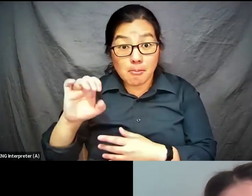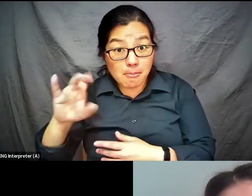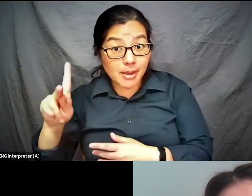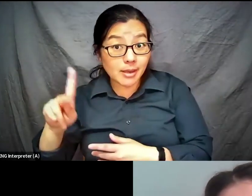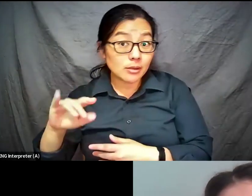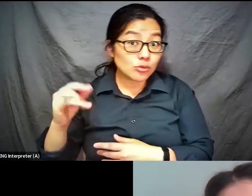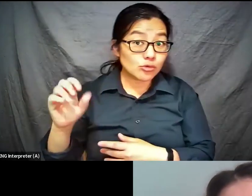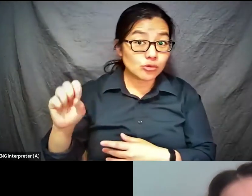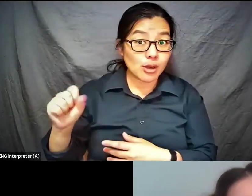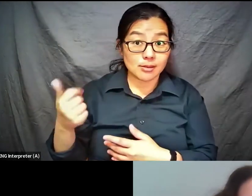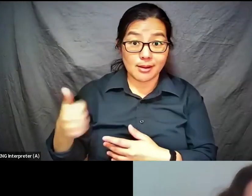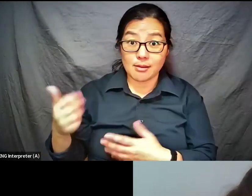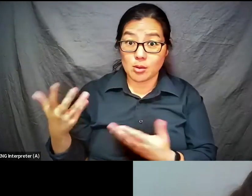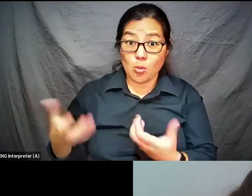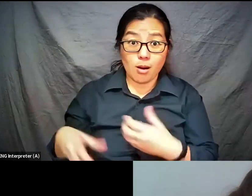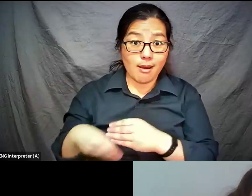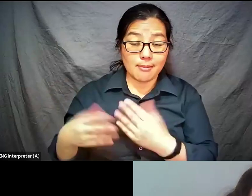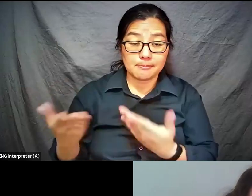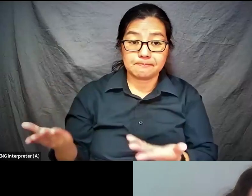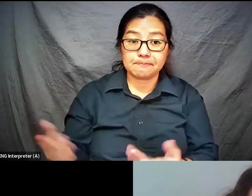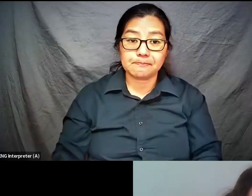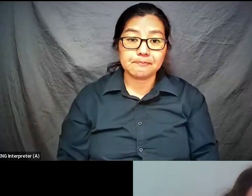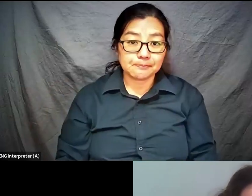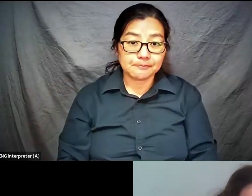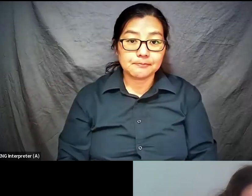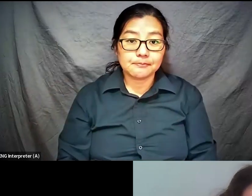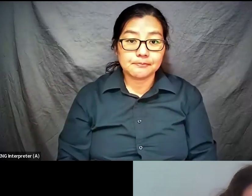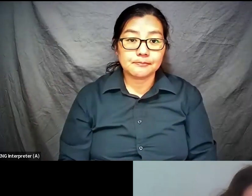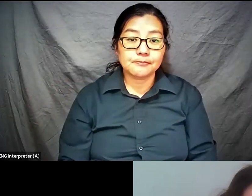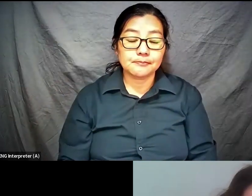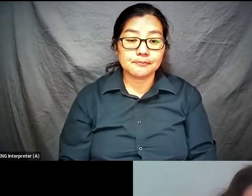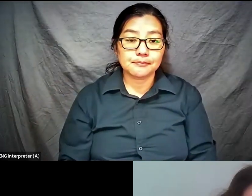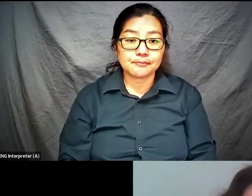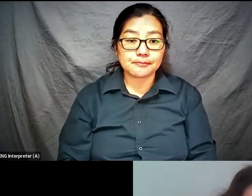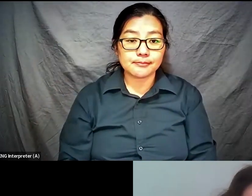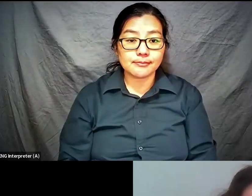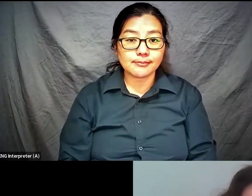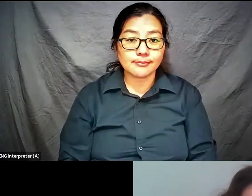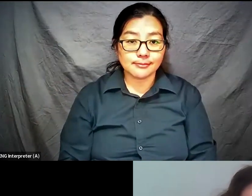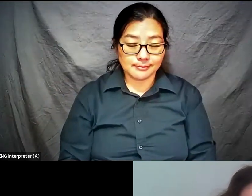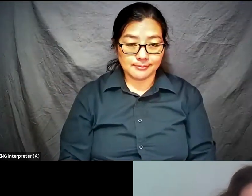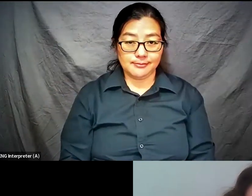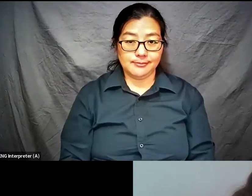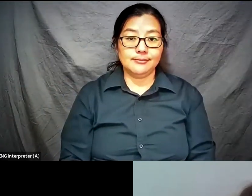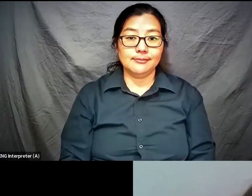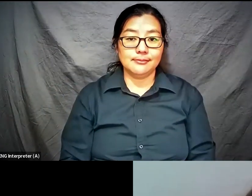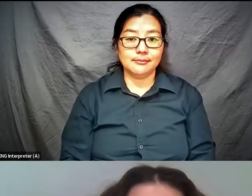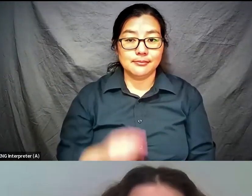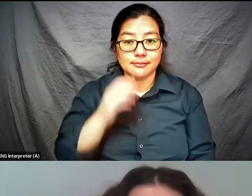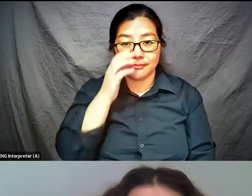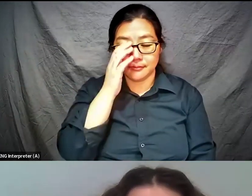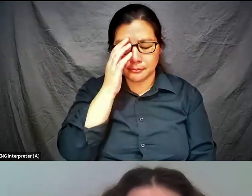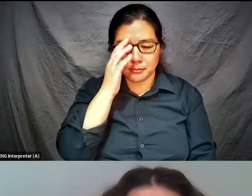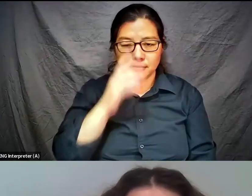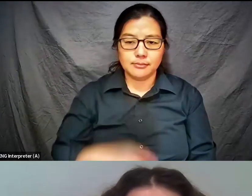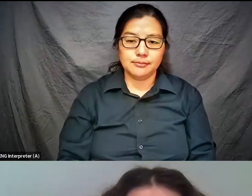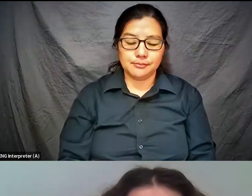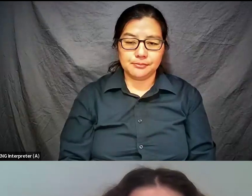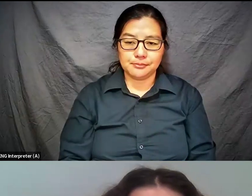other modalities. So, but yeah, working through empathy and